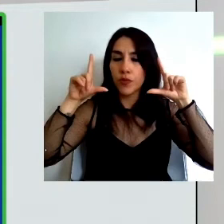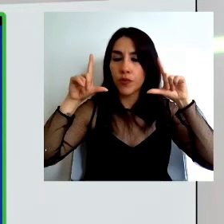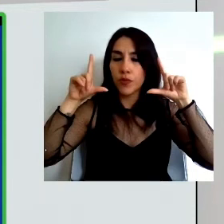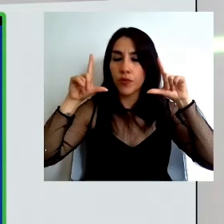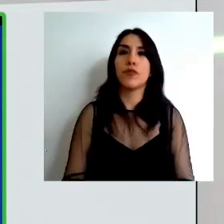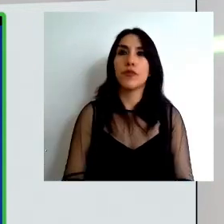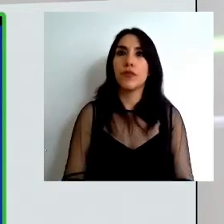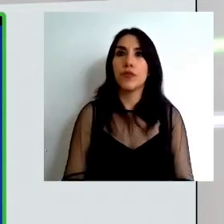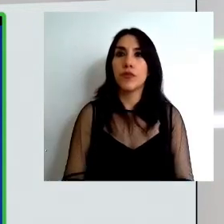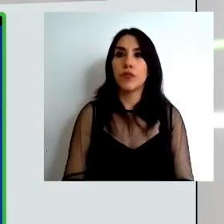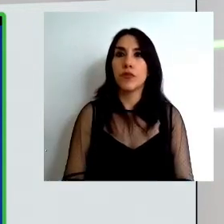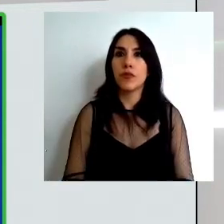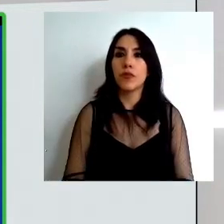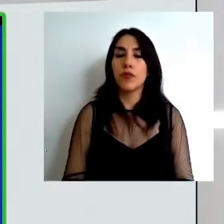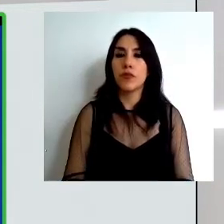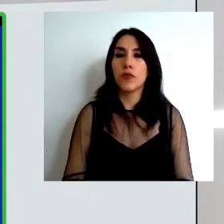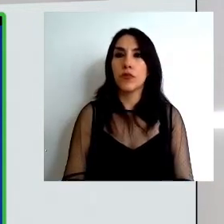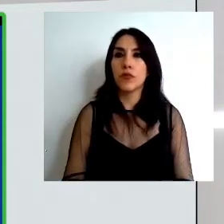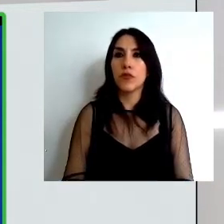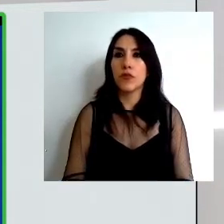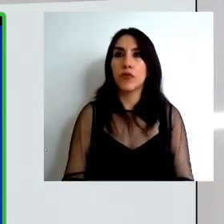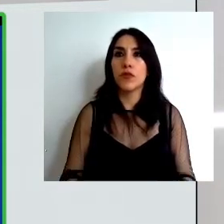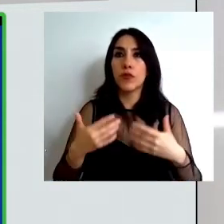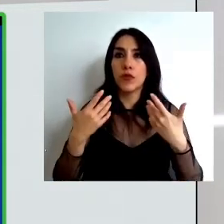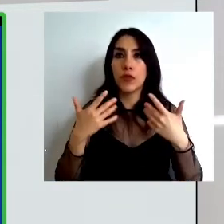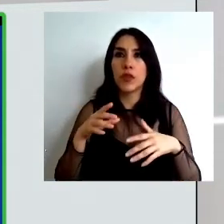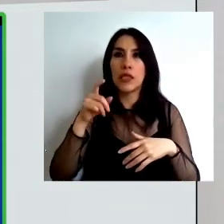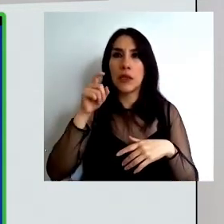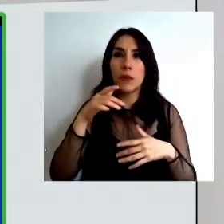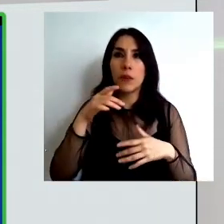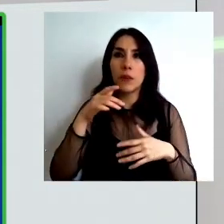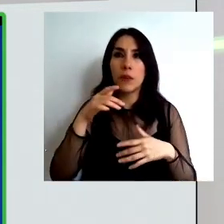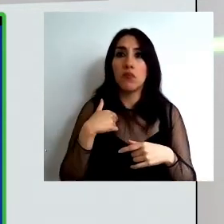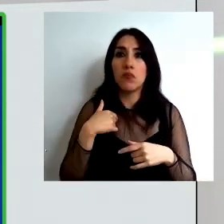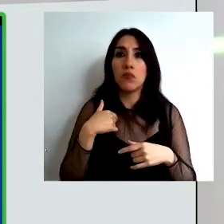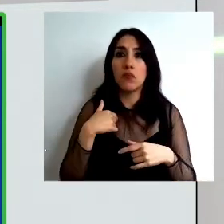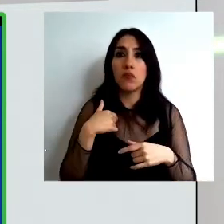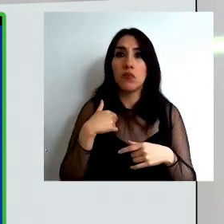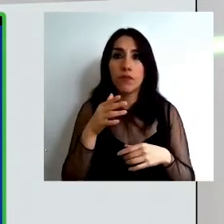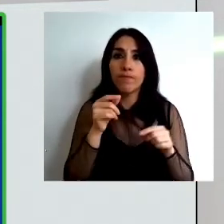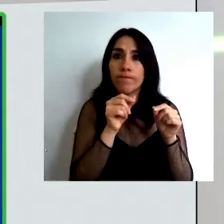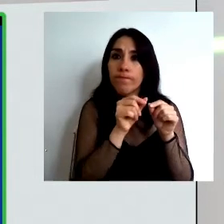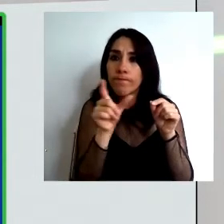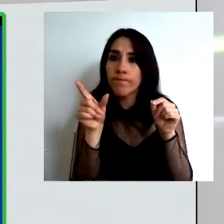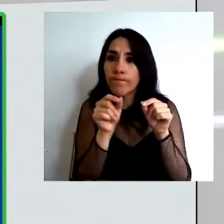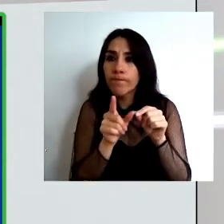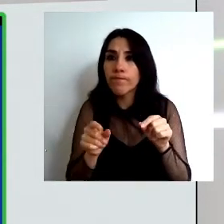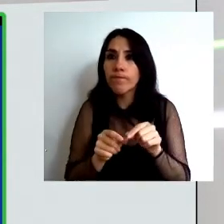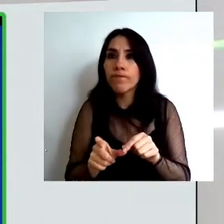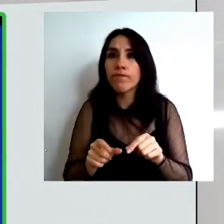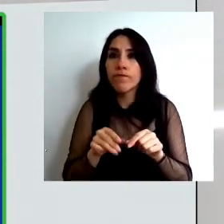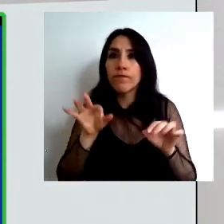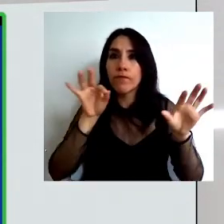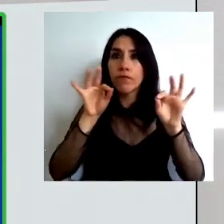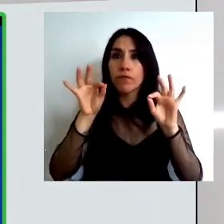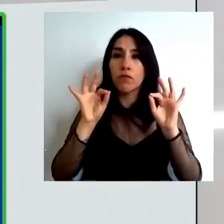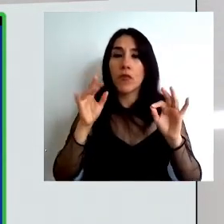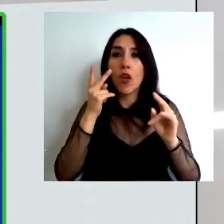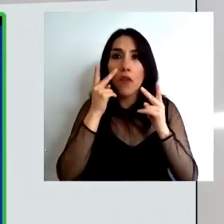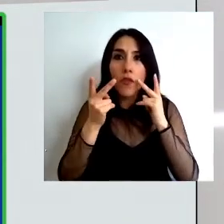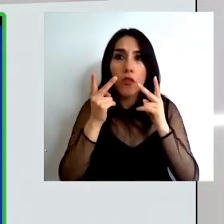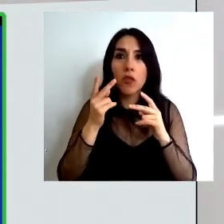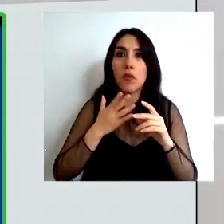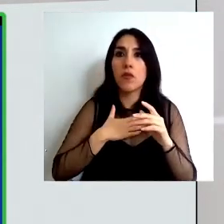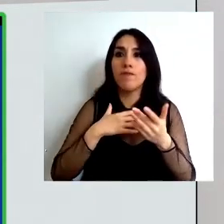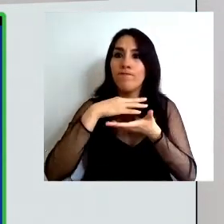measure if your replication was successful. I think success is, as you mentioned at